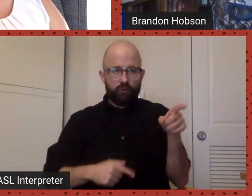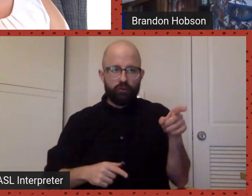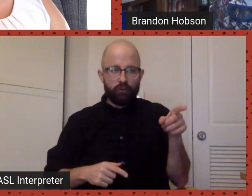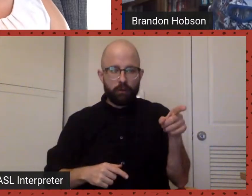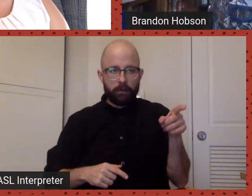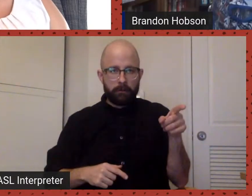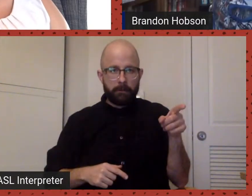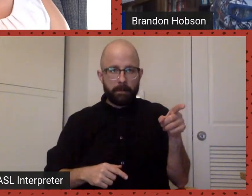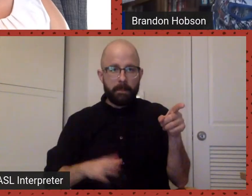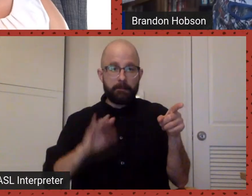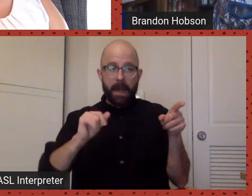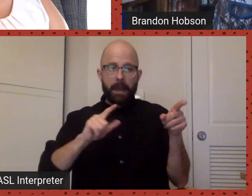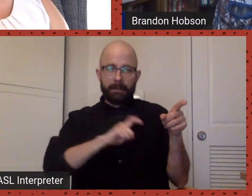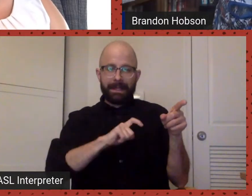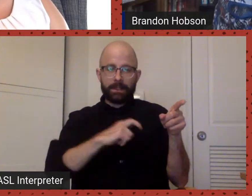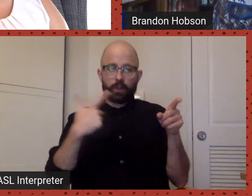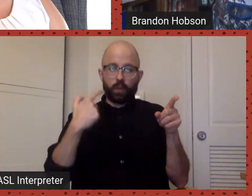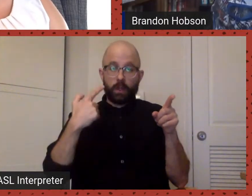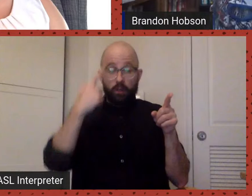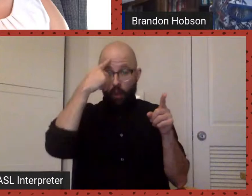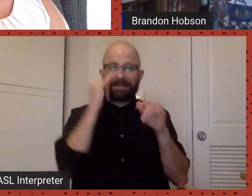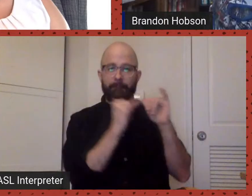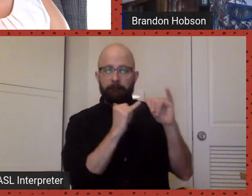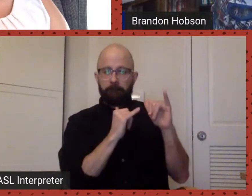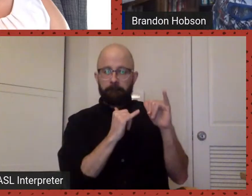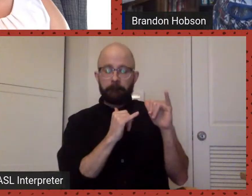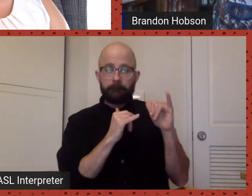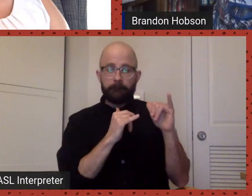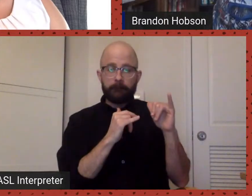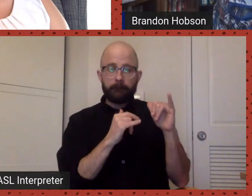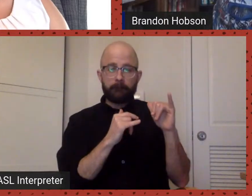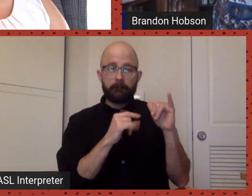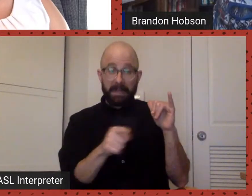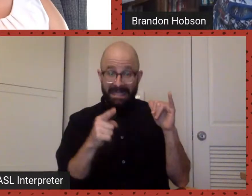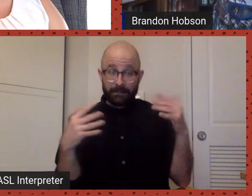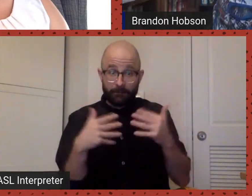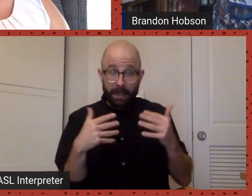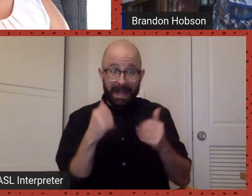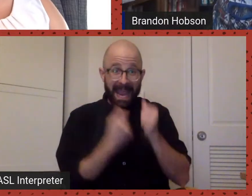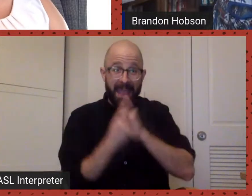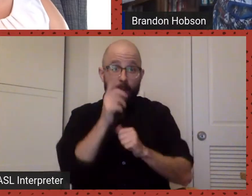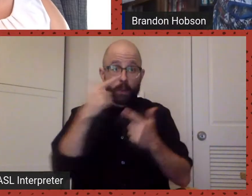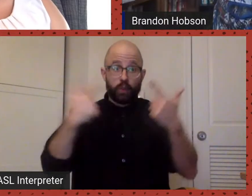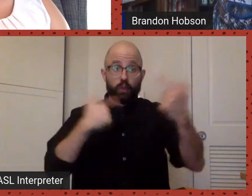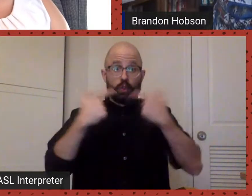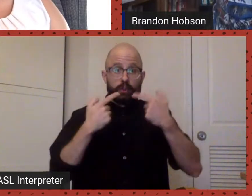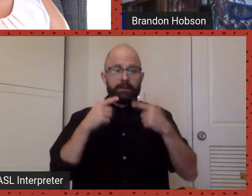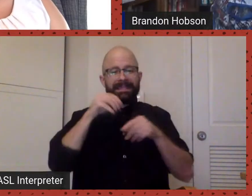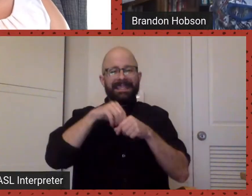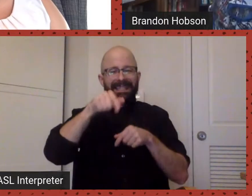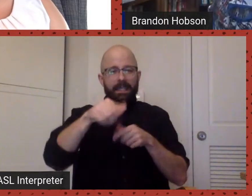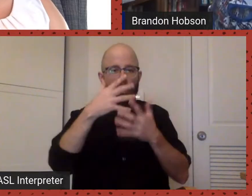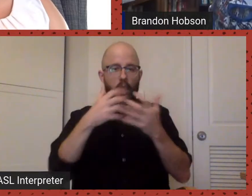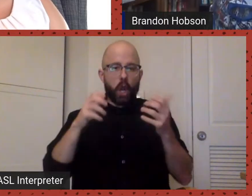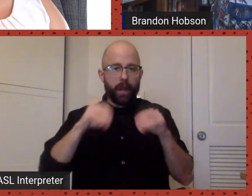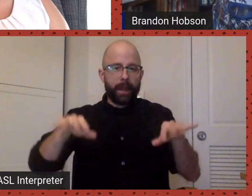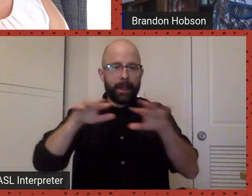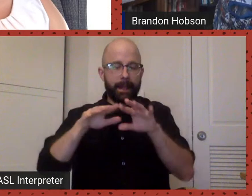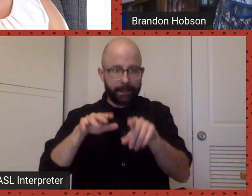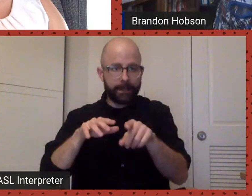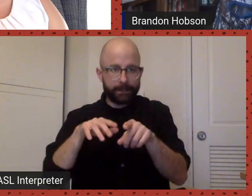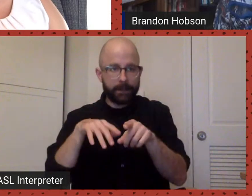lost his life by a police shooting. He's afraid that everybody's going to shoot him in the Darkening Land. And in fact, and it's